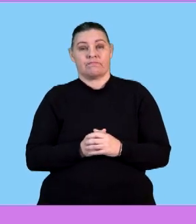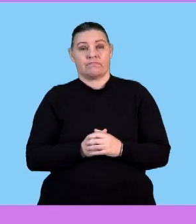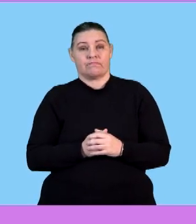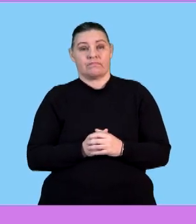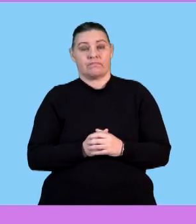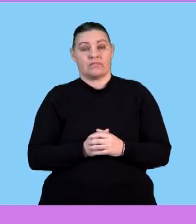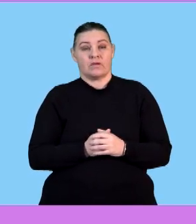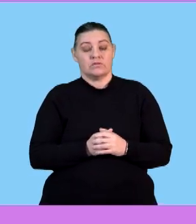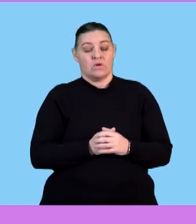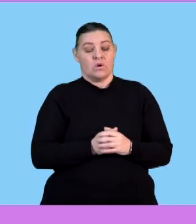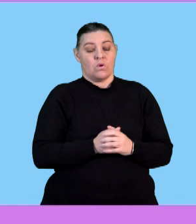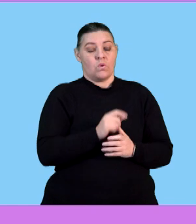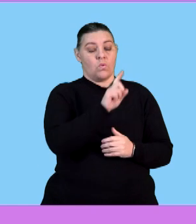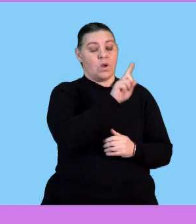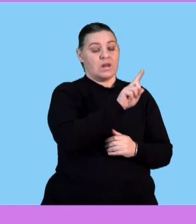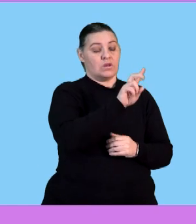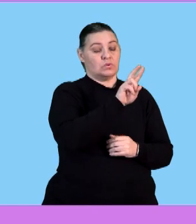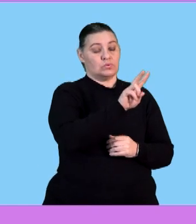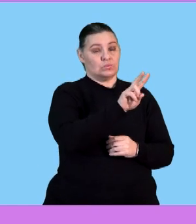Therefore, 12,000 Rand